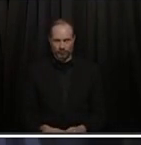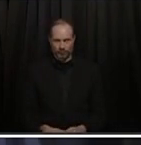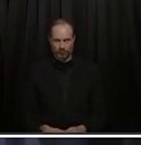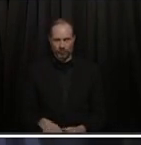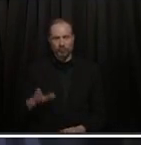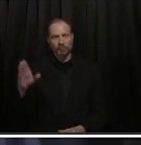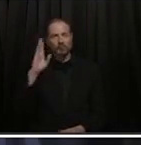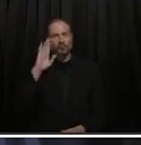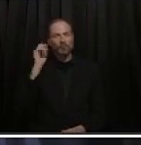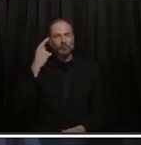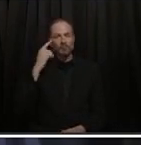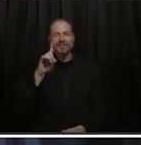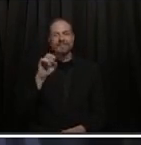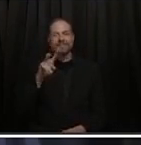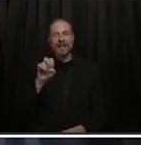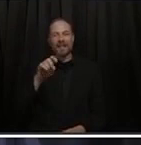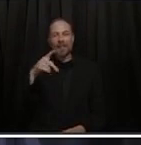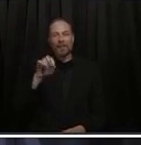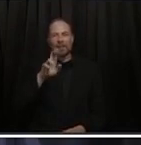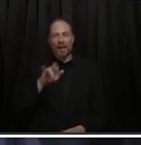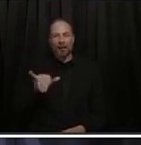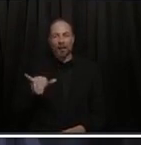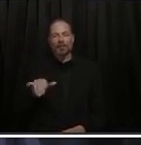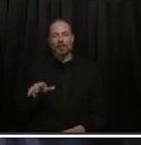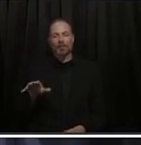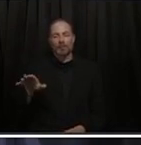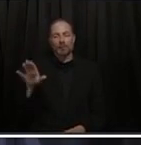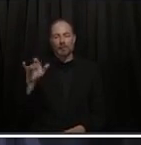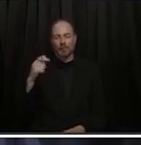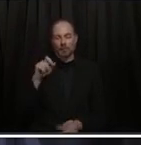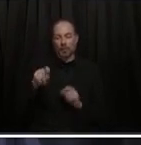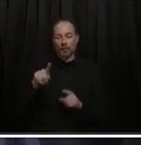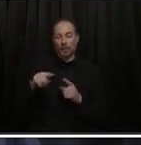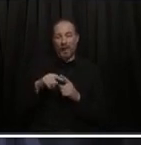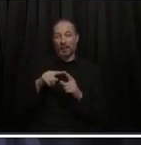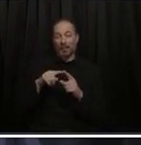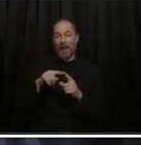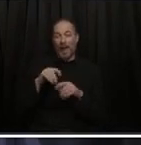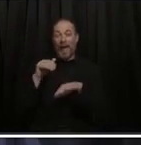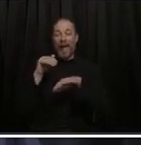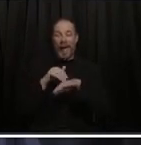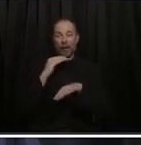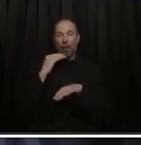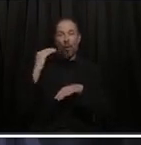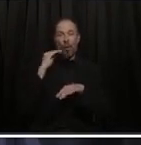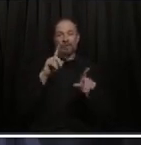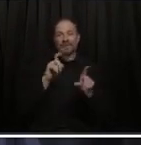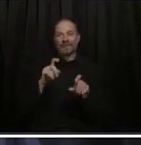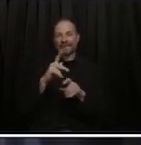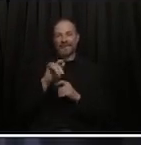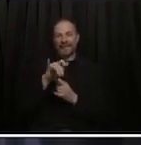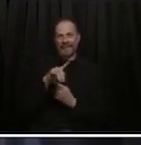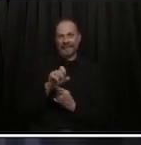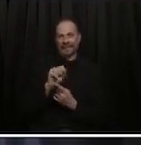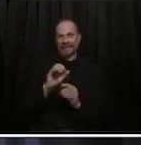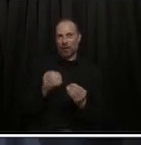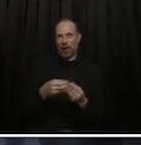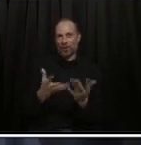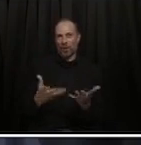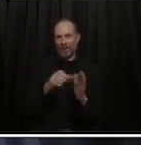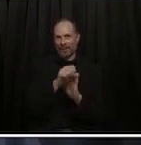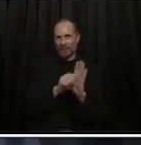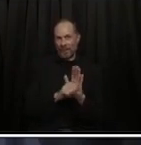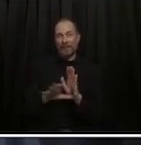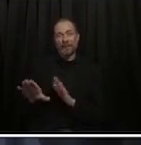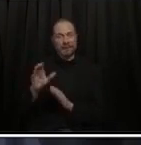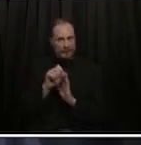Hi, Governor Dave Perry with Sentinel, Colorado. My question is about the at-home testing kits offered by the state. And I was wondering, does the state know